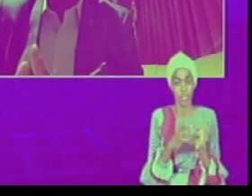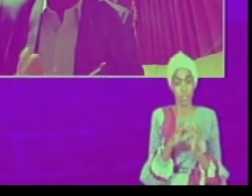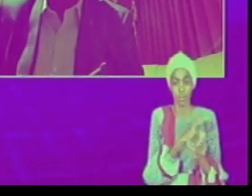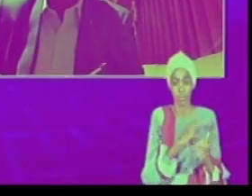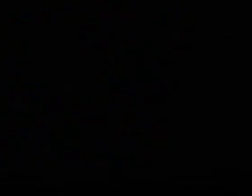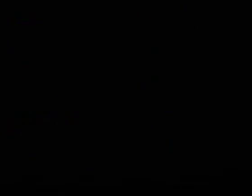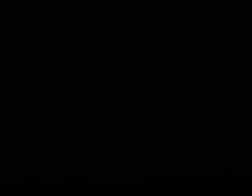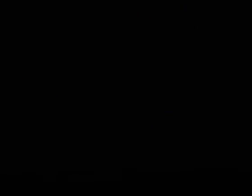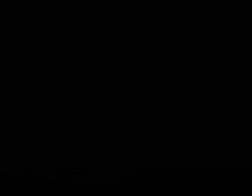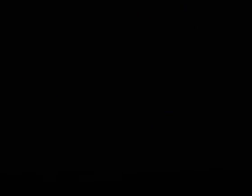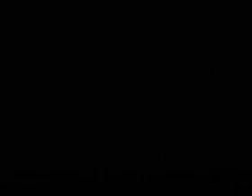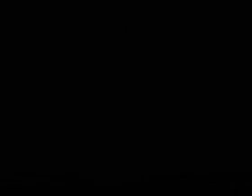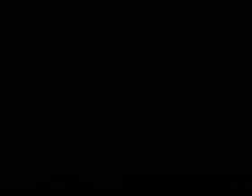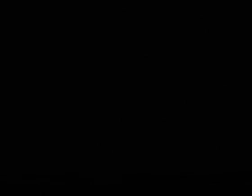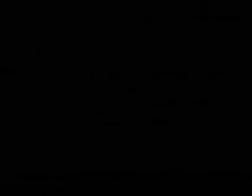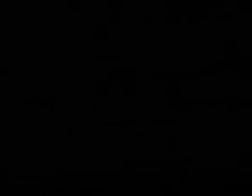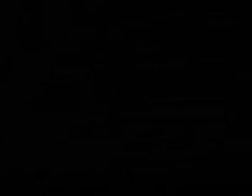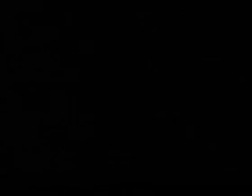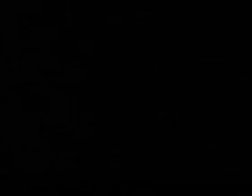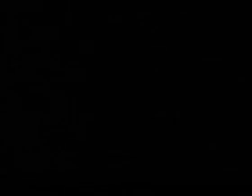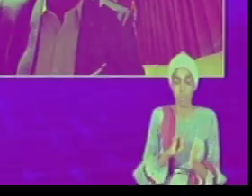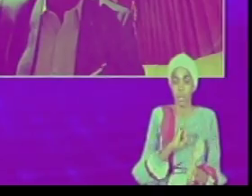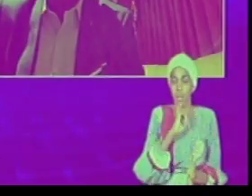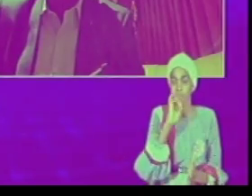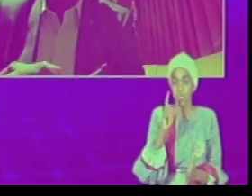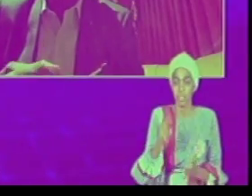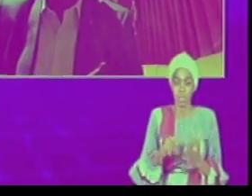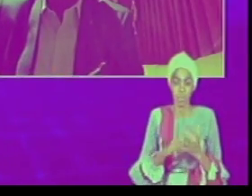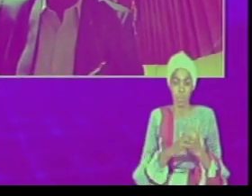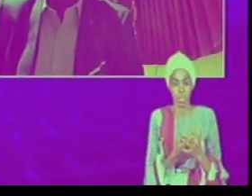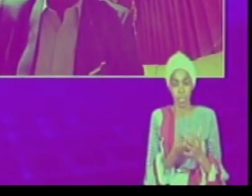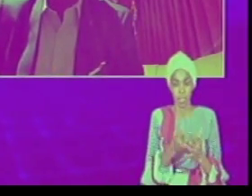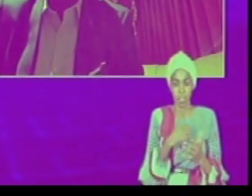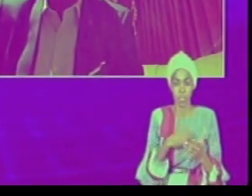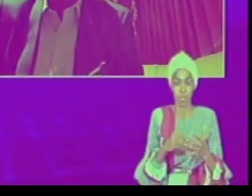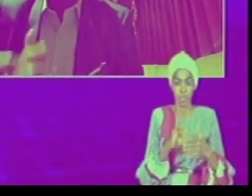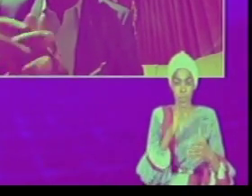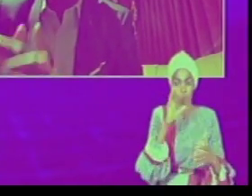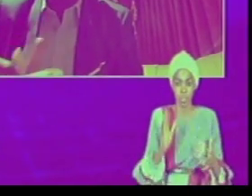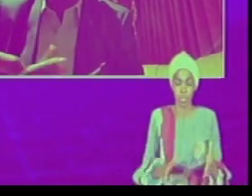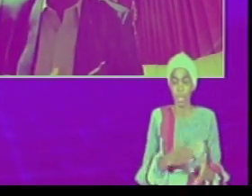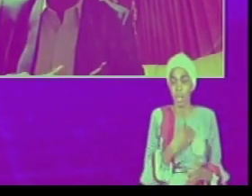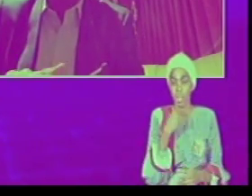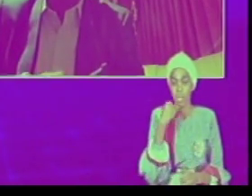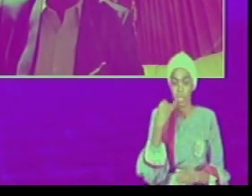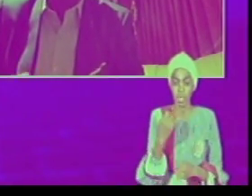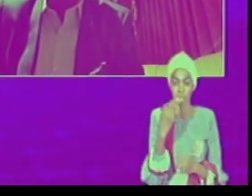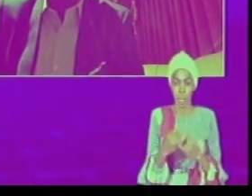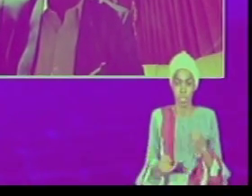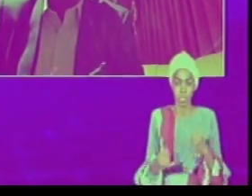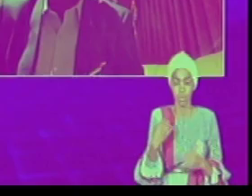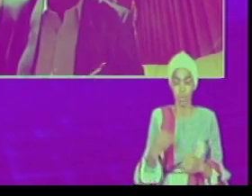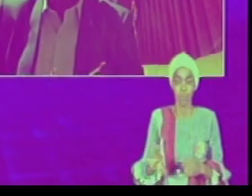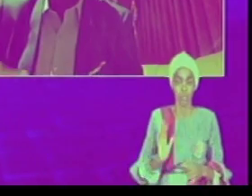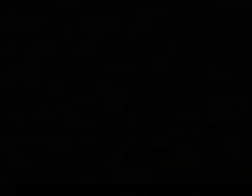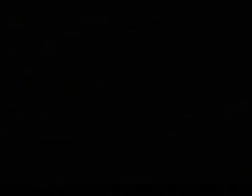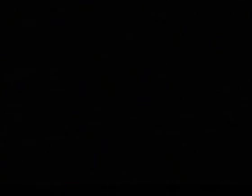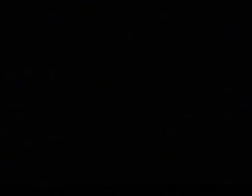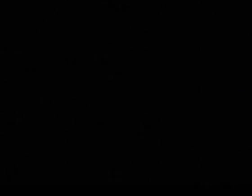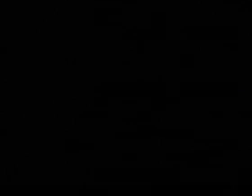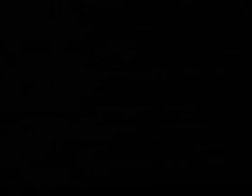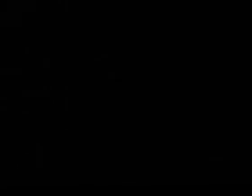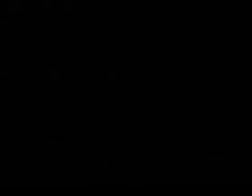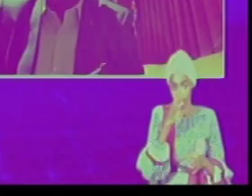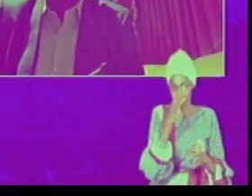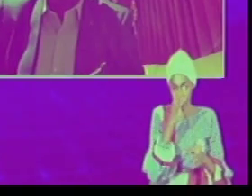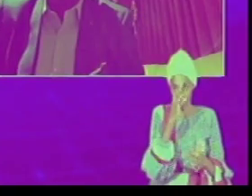He's the author and the finisher. And I believe that if we study the Word of God, and if you have